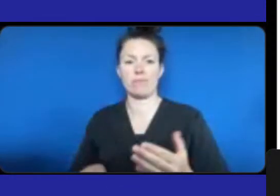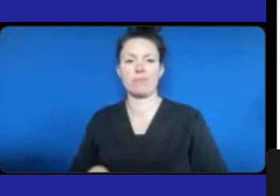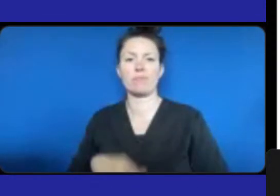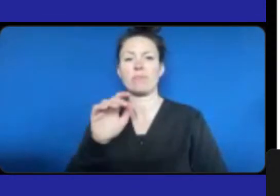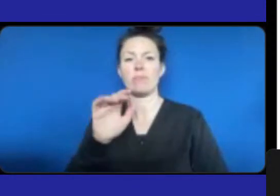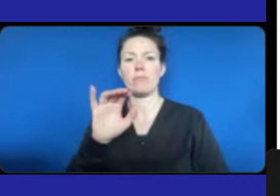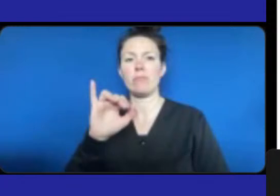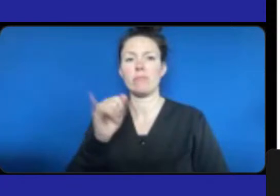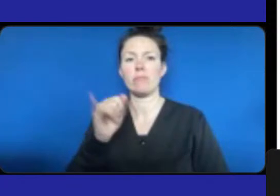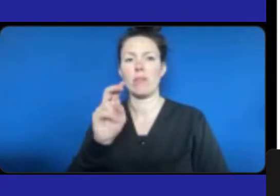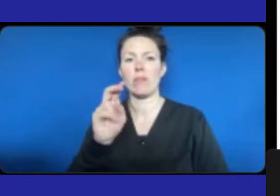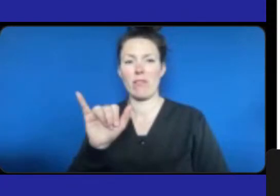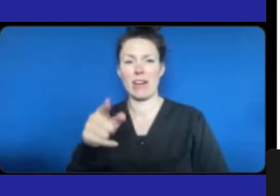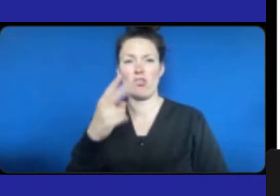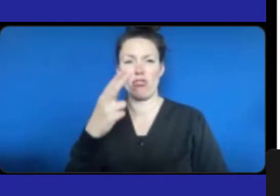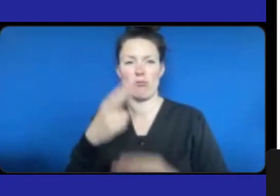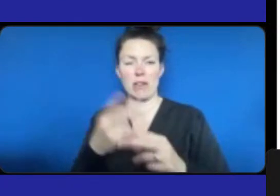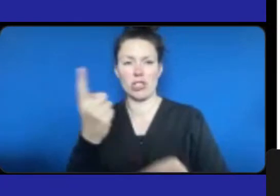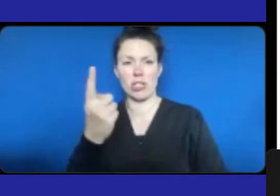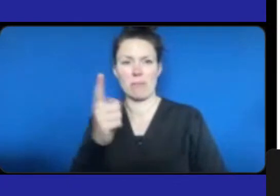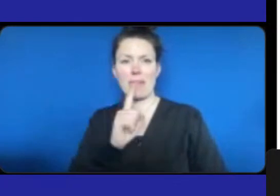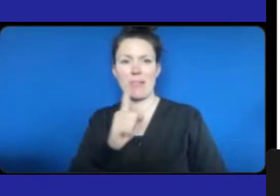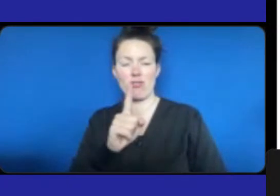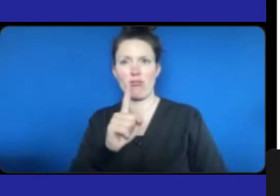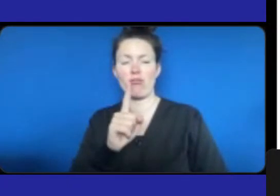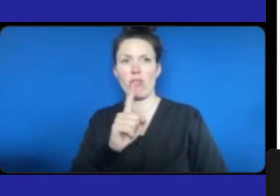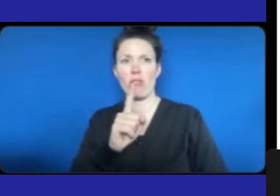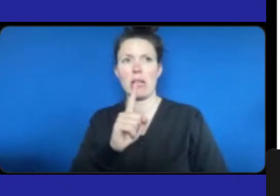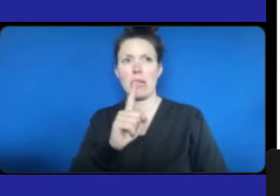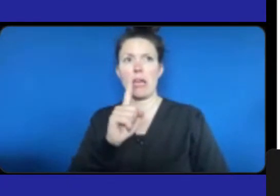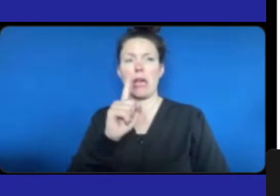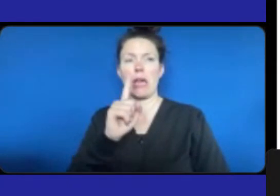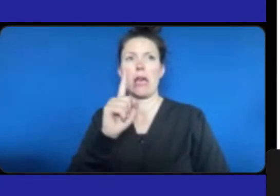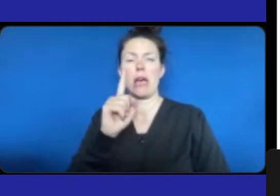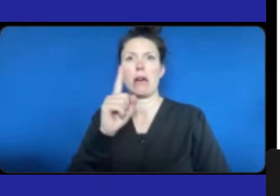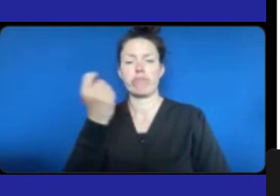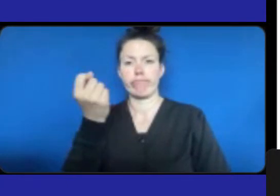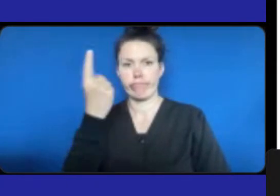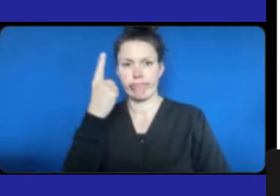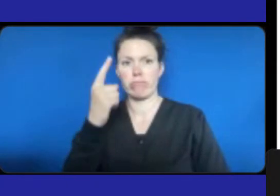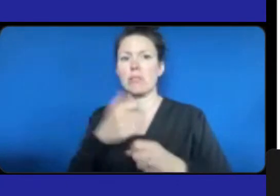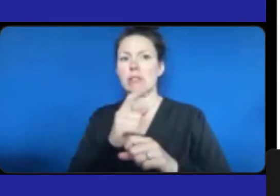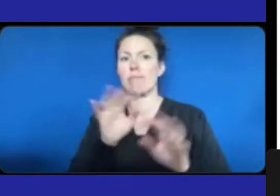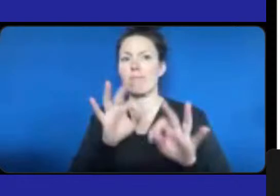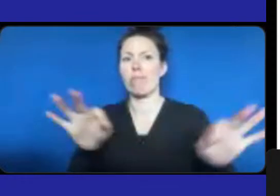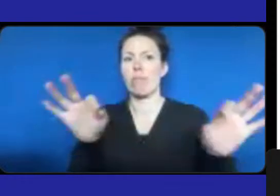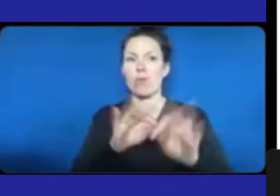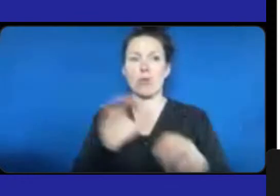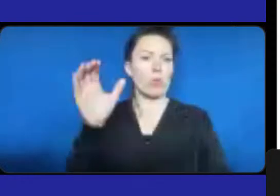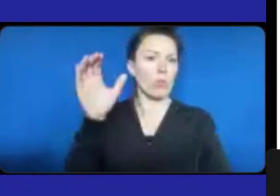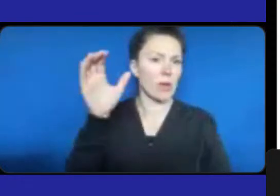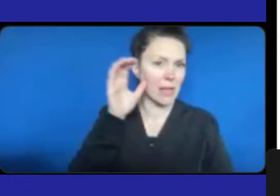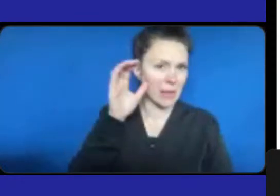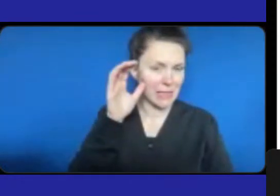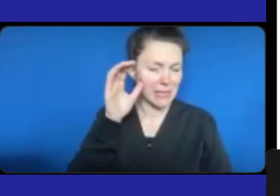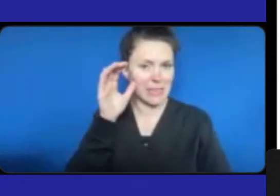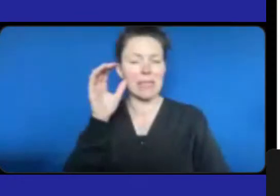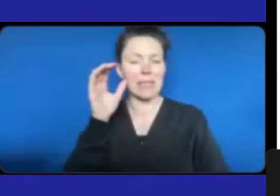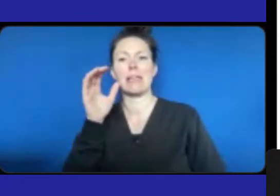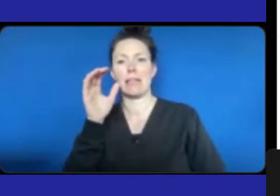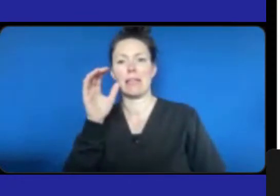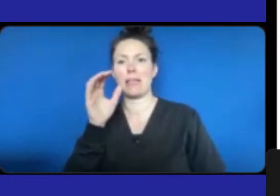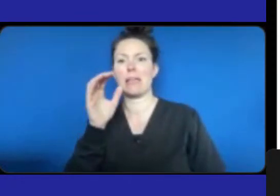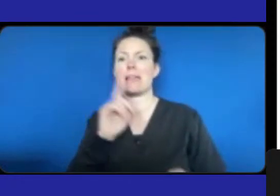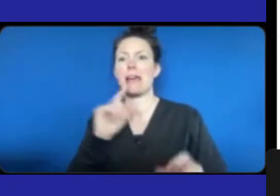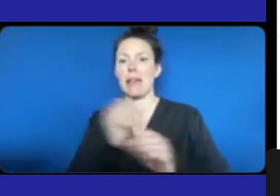really took to heart at our last discussion. We need to make sure that we are both hearing and listening and hearing. And so we just wanted these slides